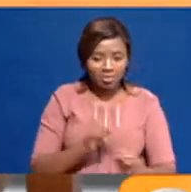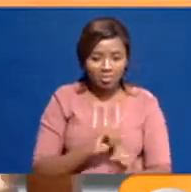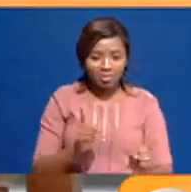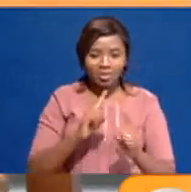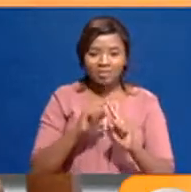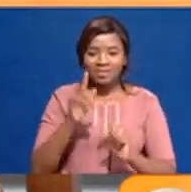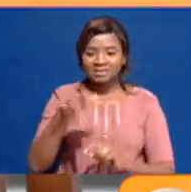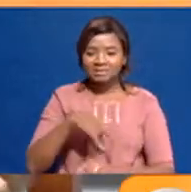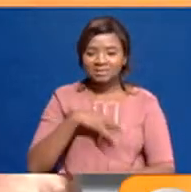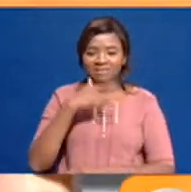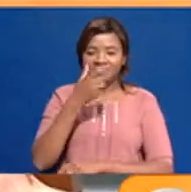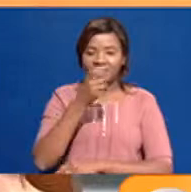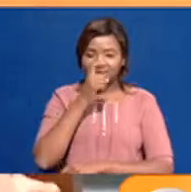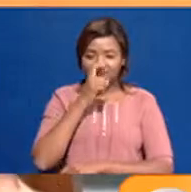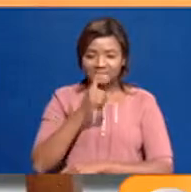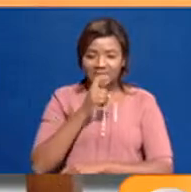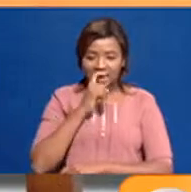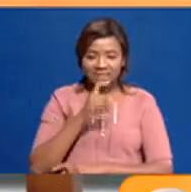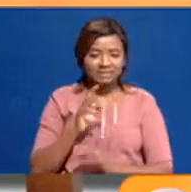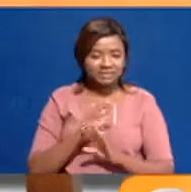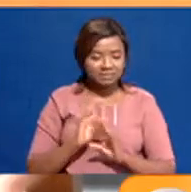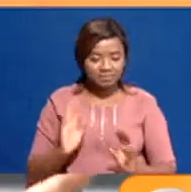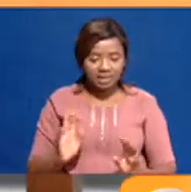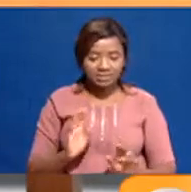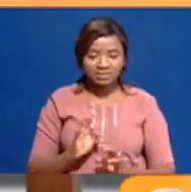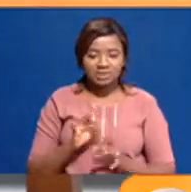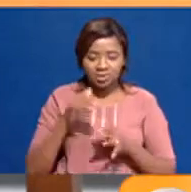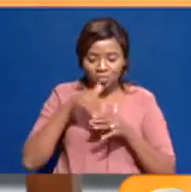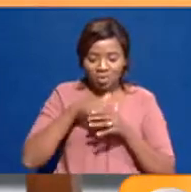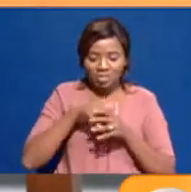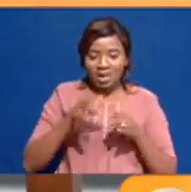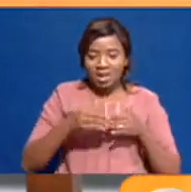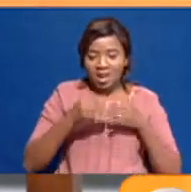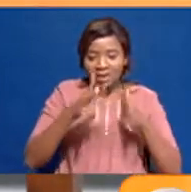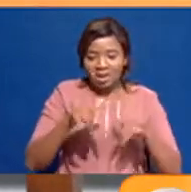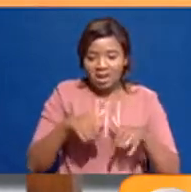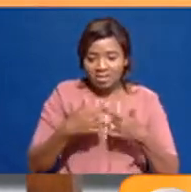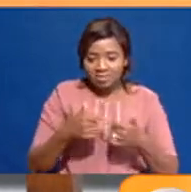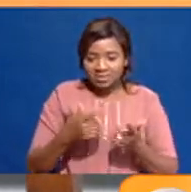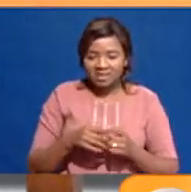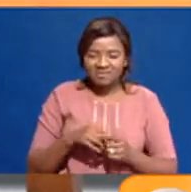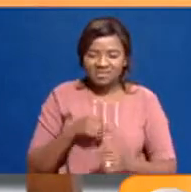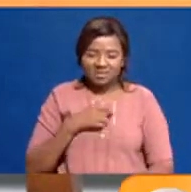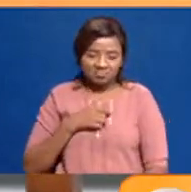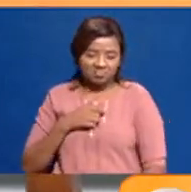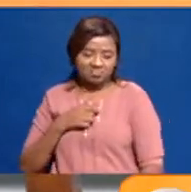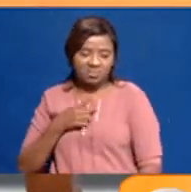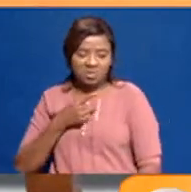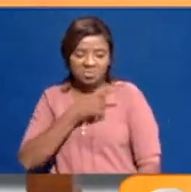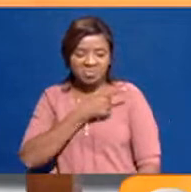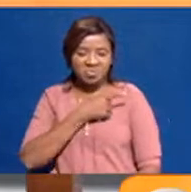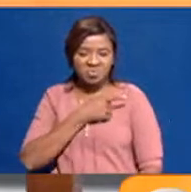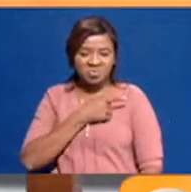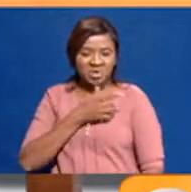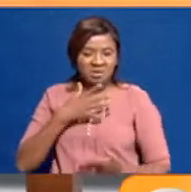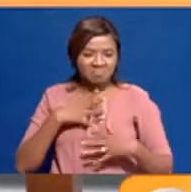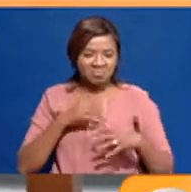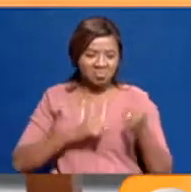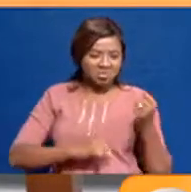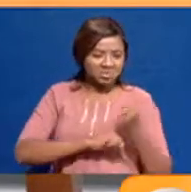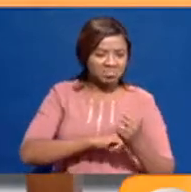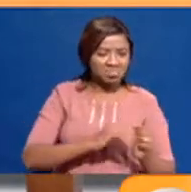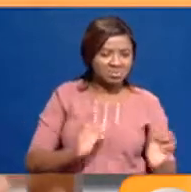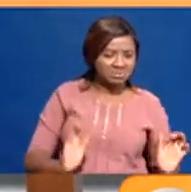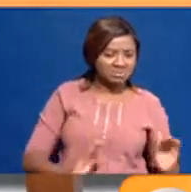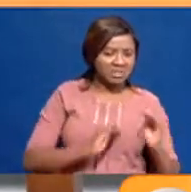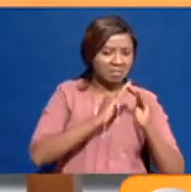of jealousy tends to be within the leaders, that now so-and-so is being followed too much. So-and-so